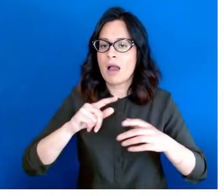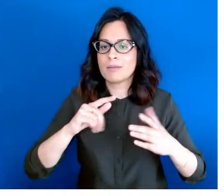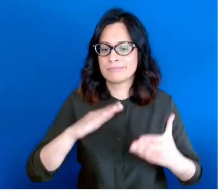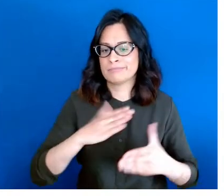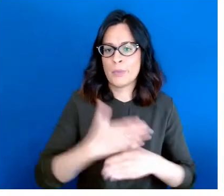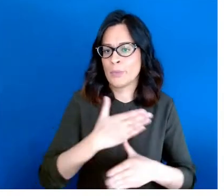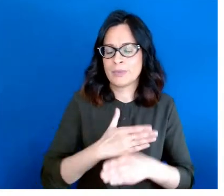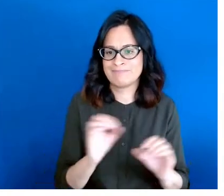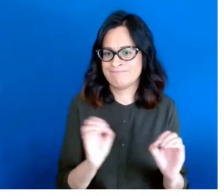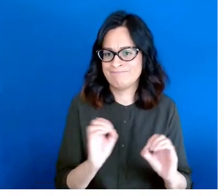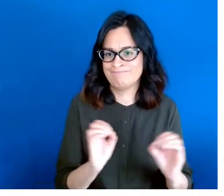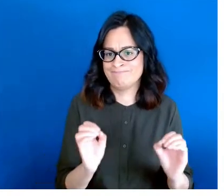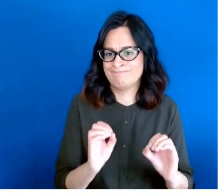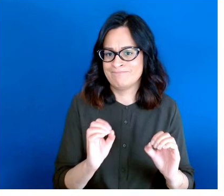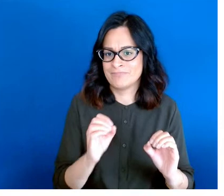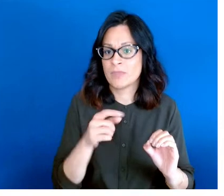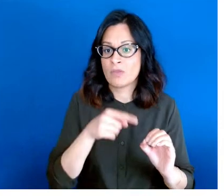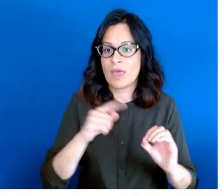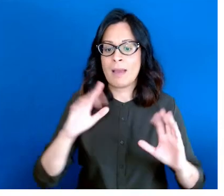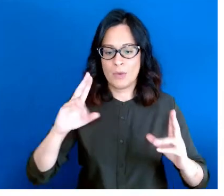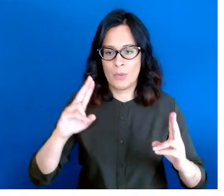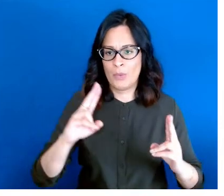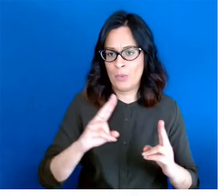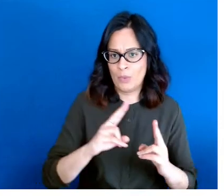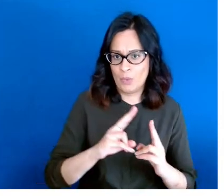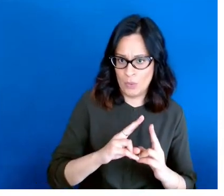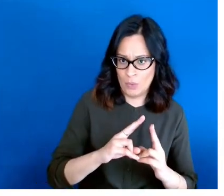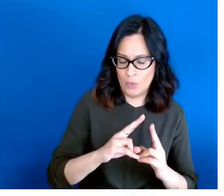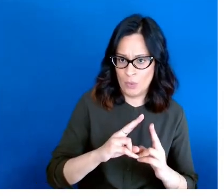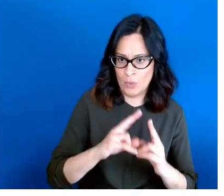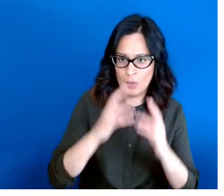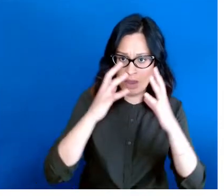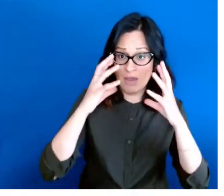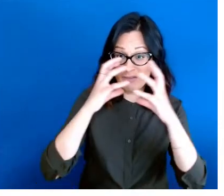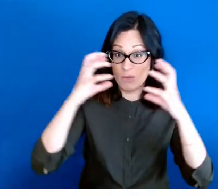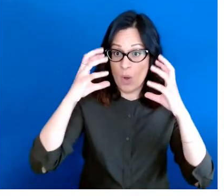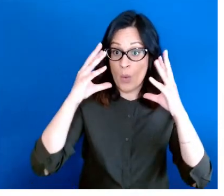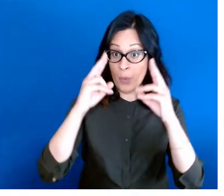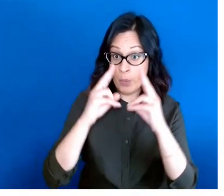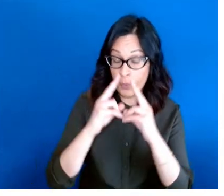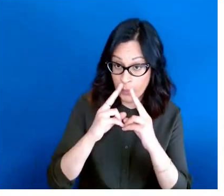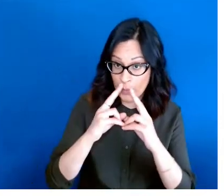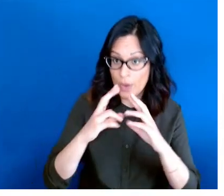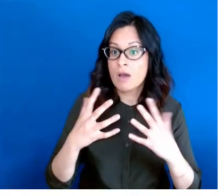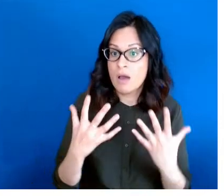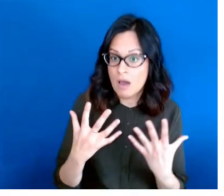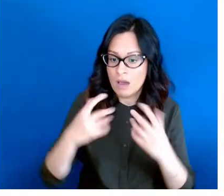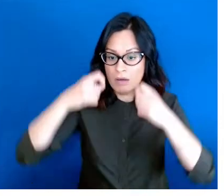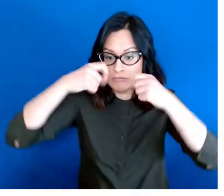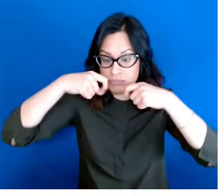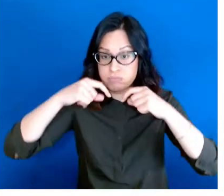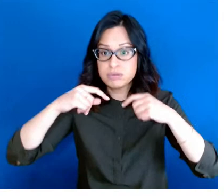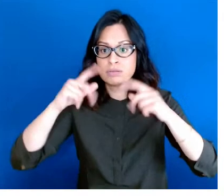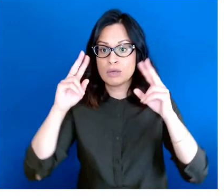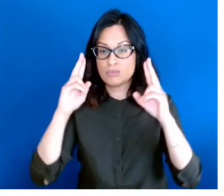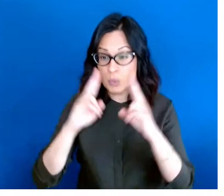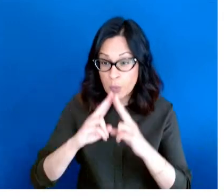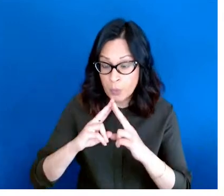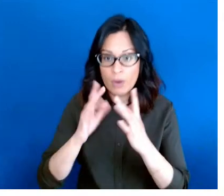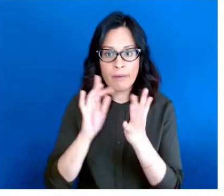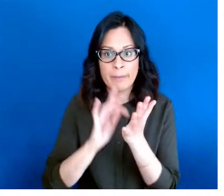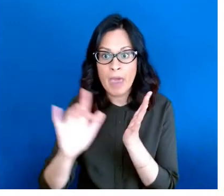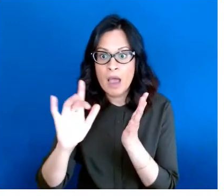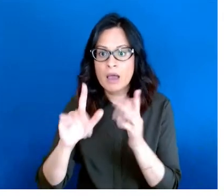will result in a downregulation of inflammation, mucus production will go away, and the epithelium will